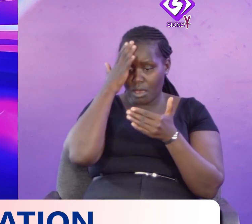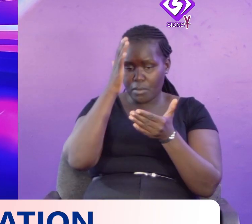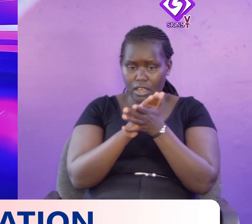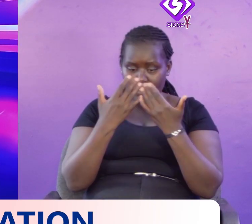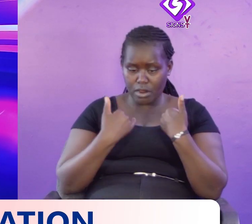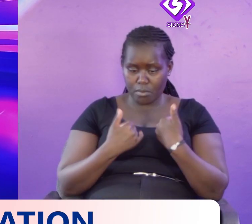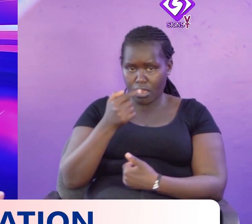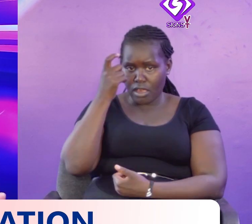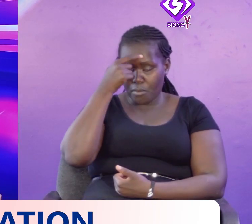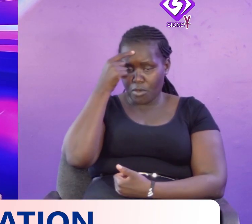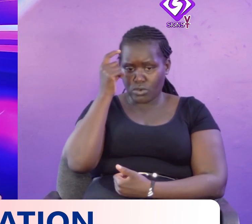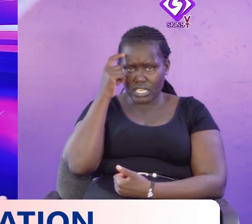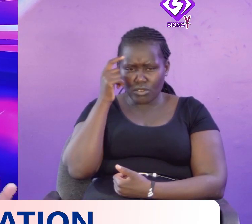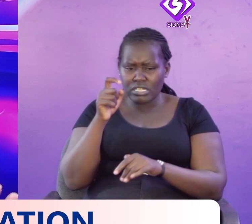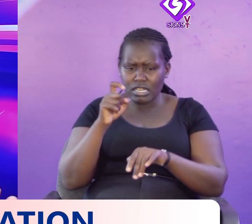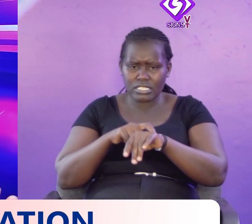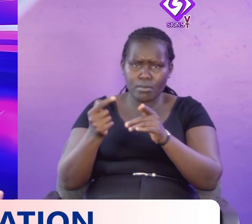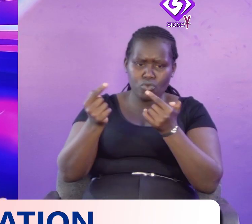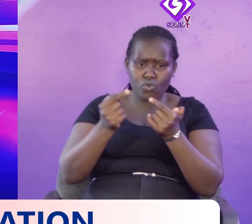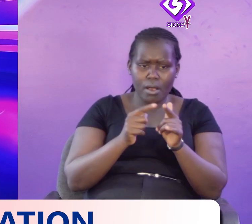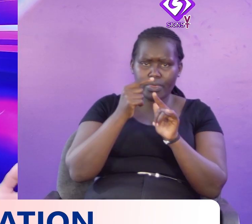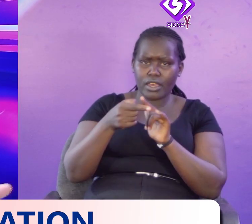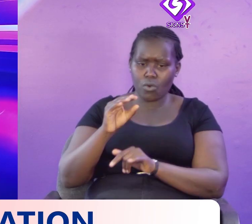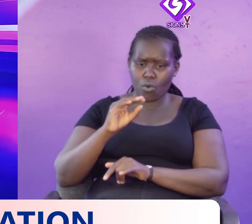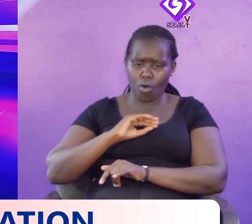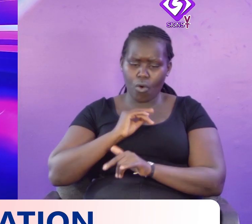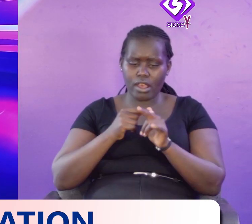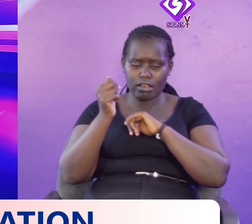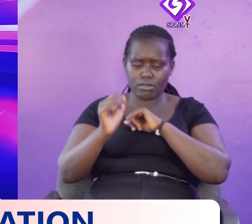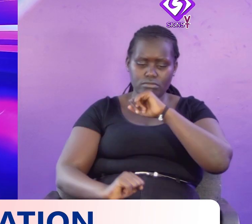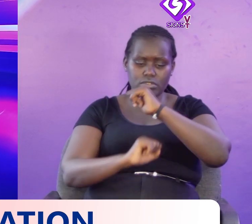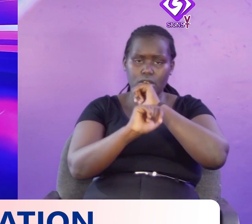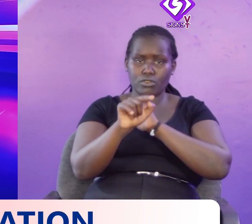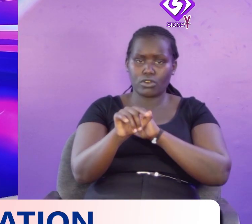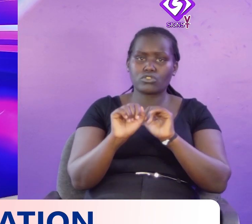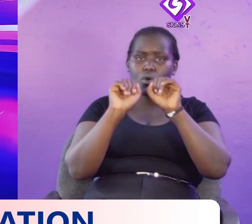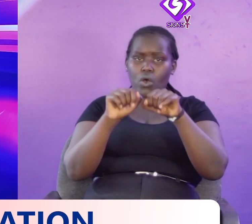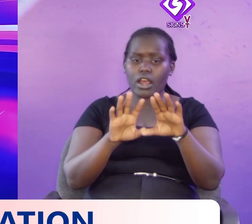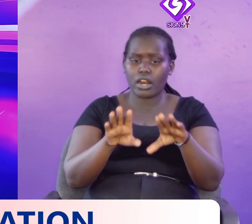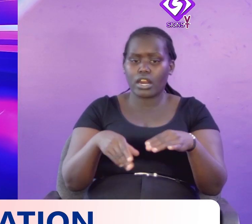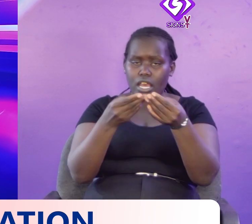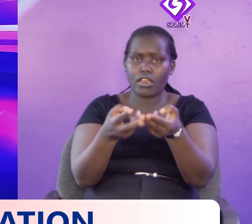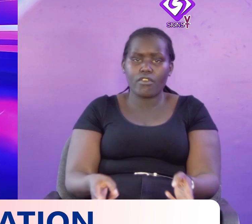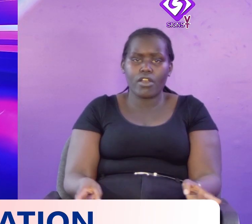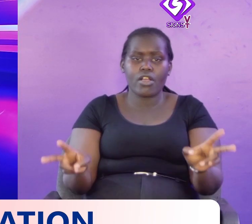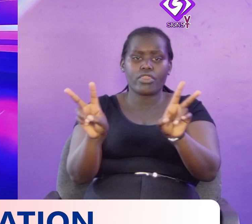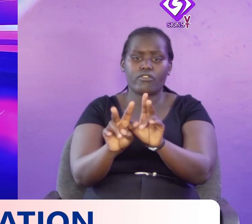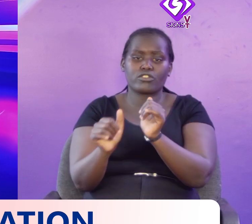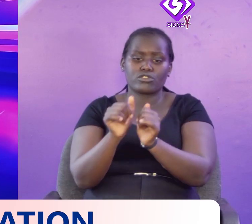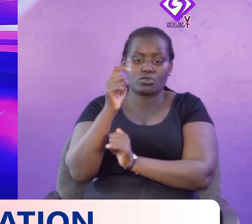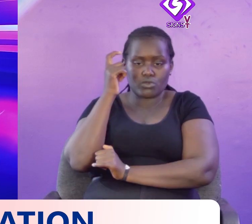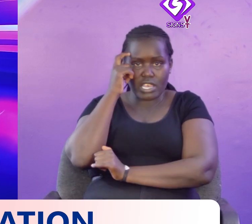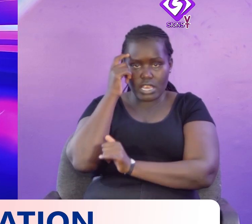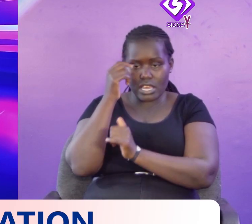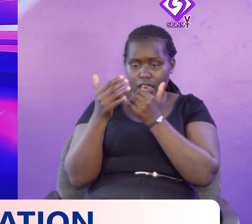oh, when you come and you're our own, let us support you so that you can bring in the values that you are thinking can make